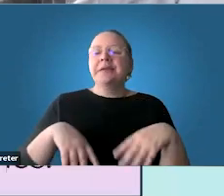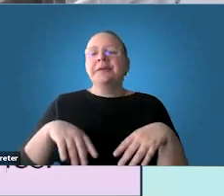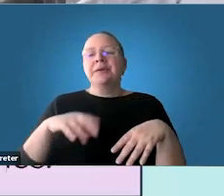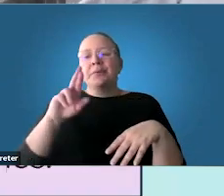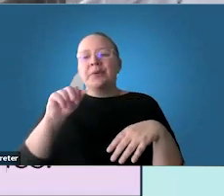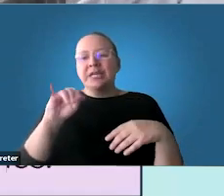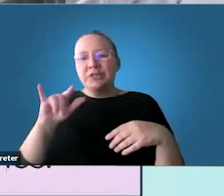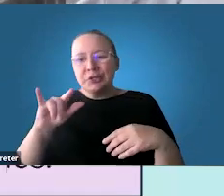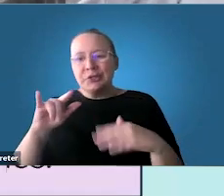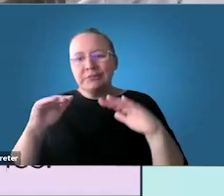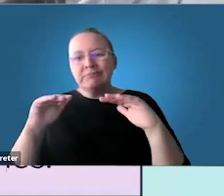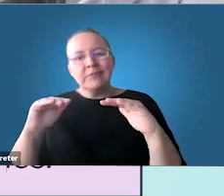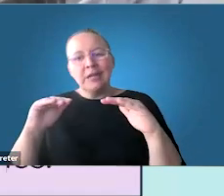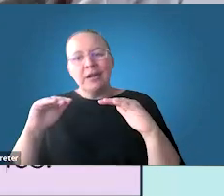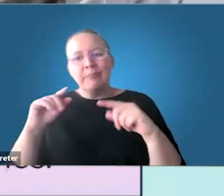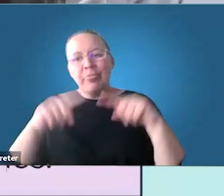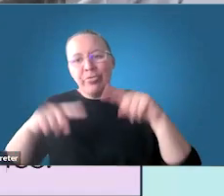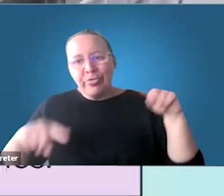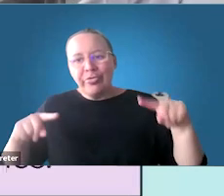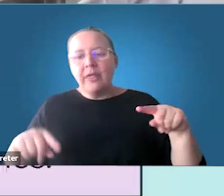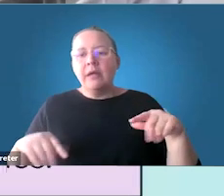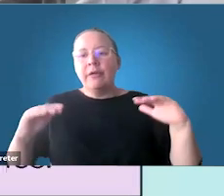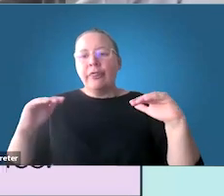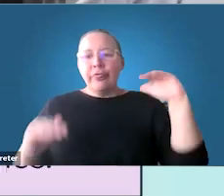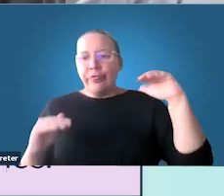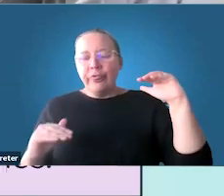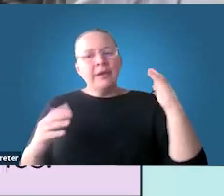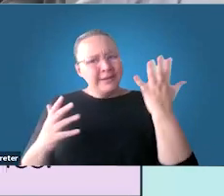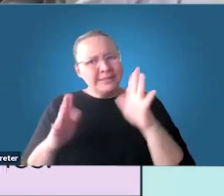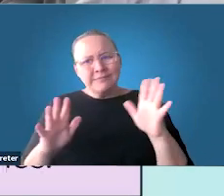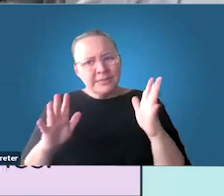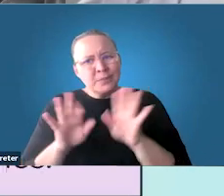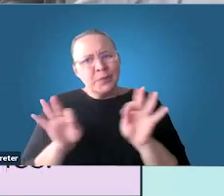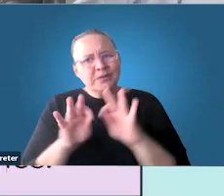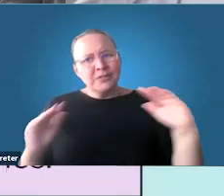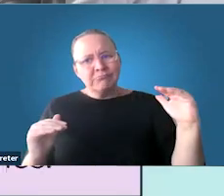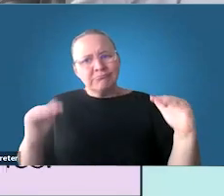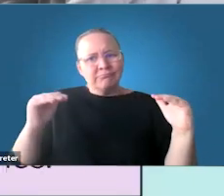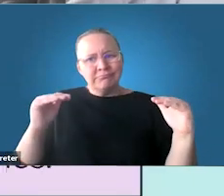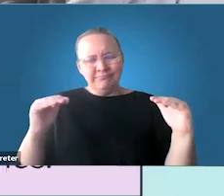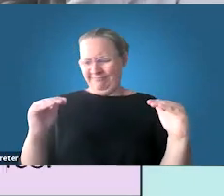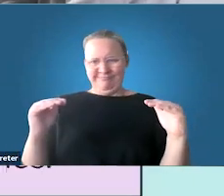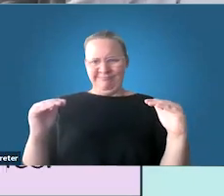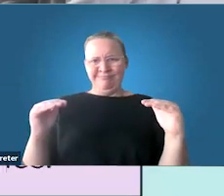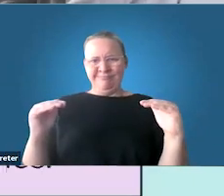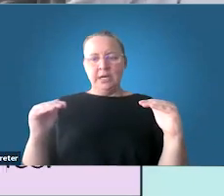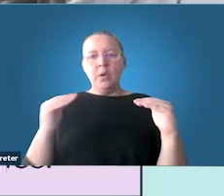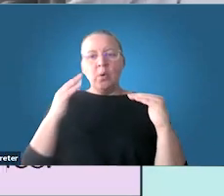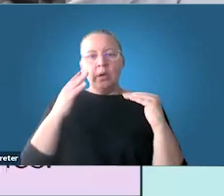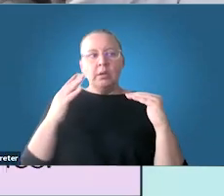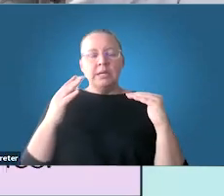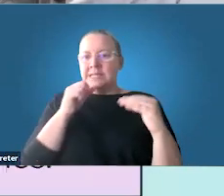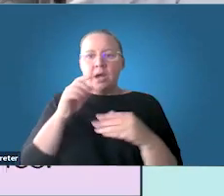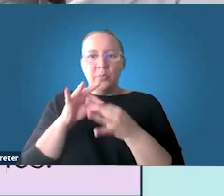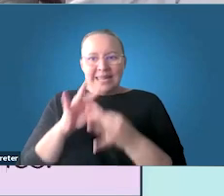pretending that race does not exist, or we don't need to acknowledge racial disparities because why they exist is not because it's not a result of